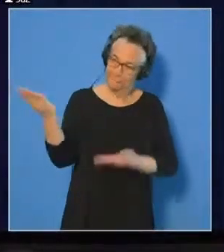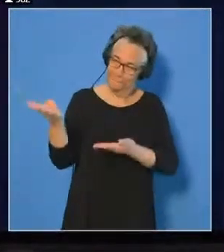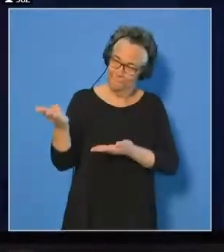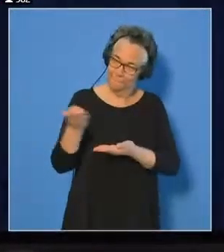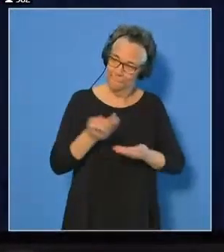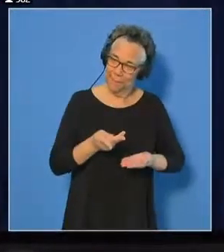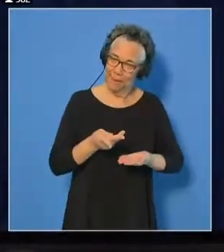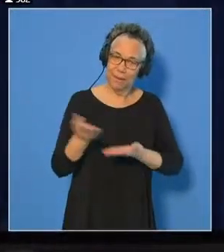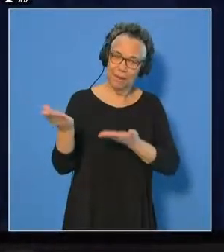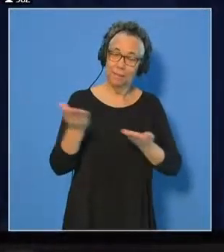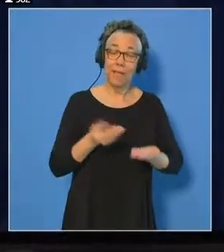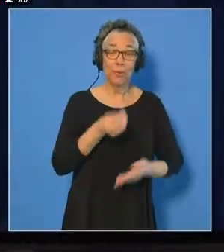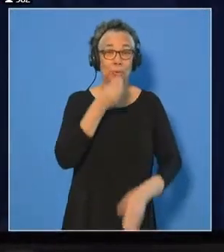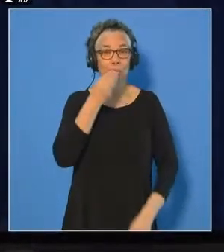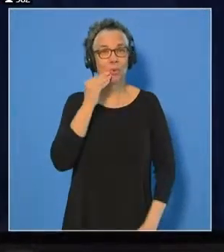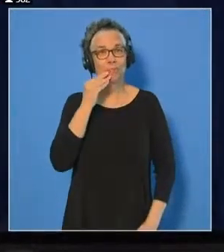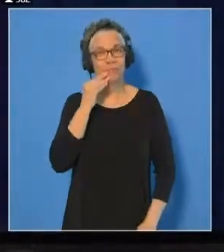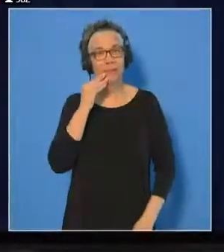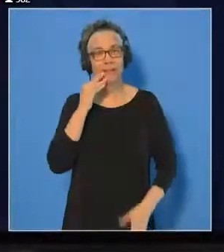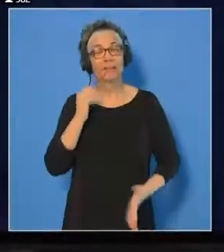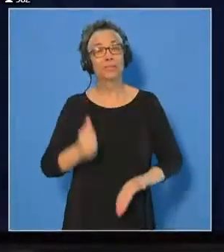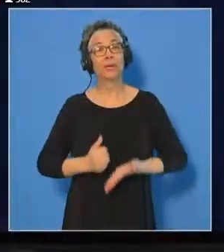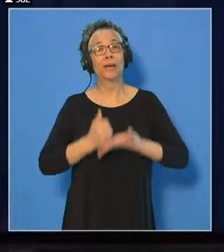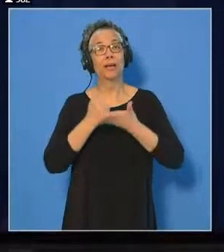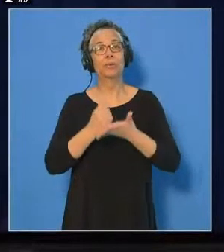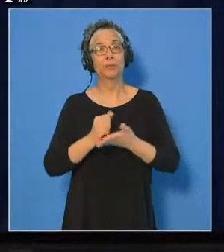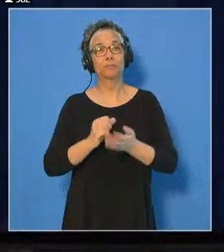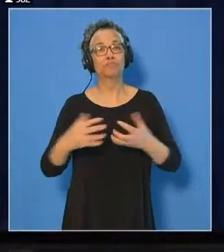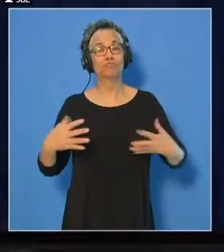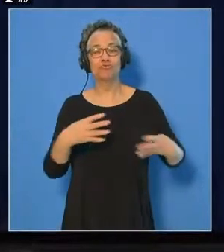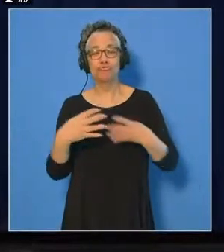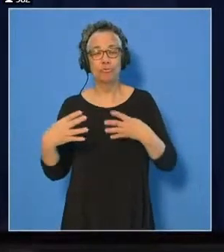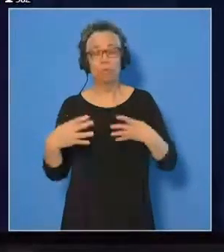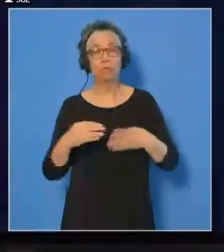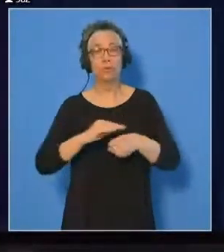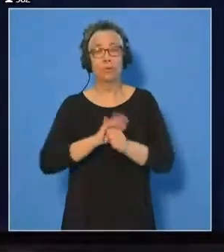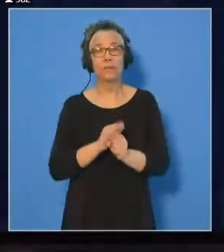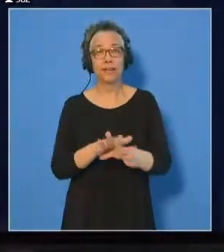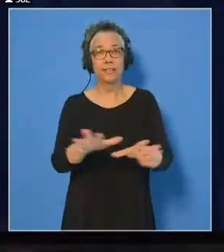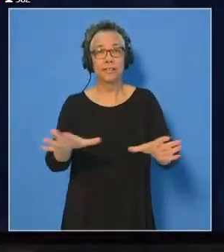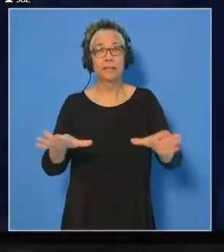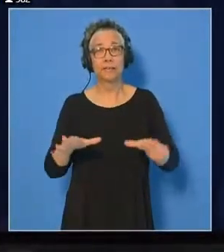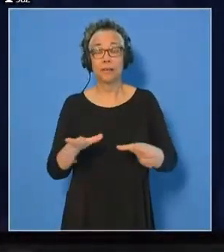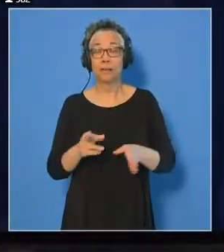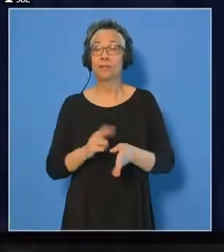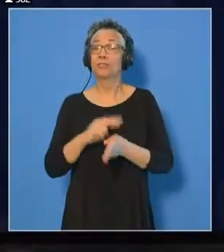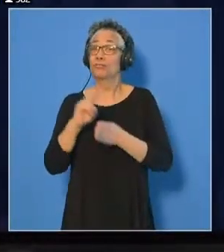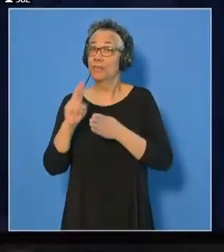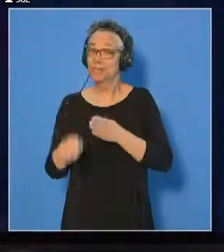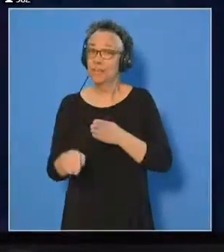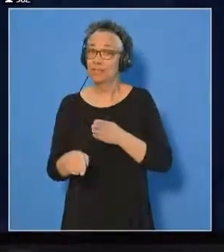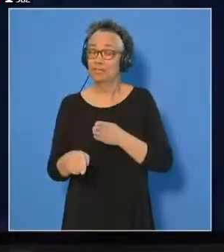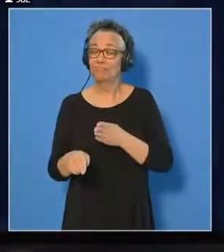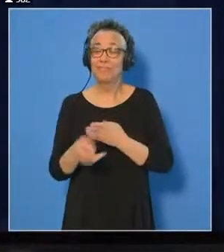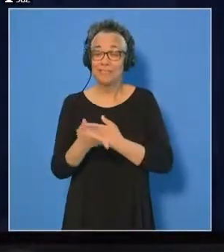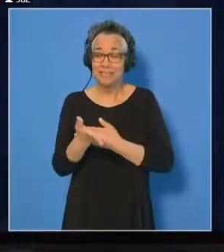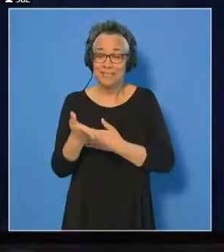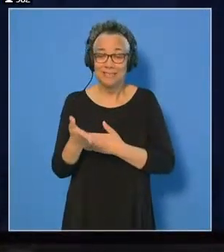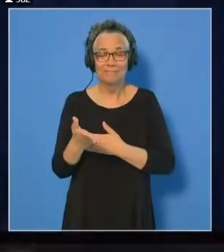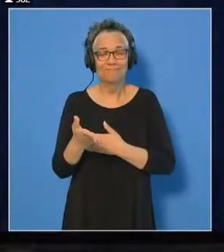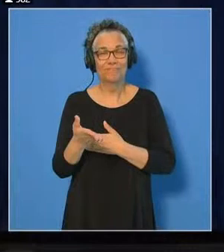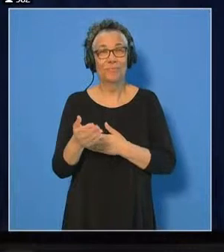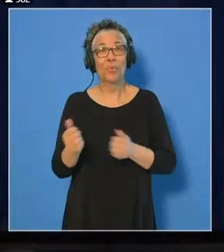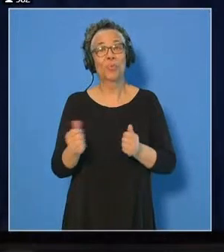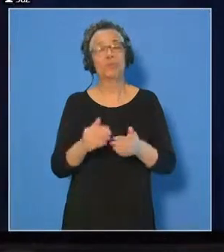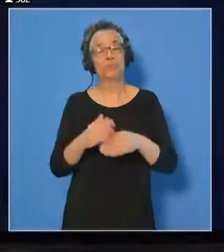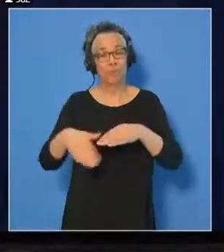talents on the war against COVID-19. The results speak for themselves with the over 200 results delivered